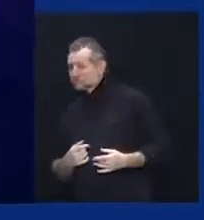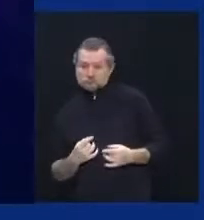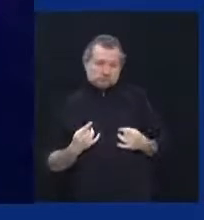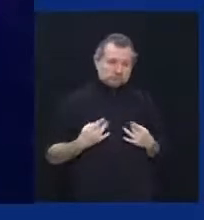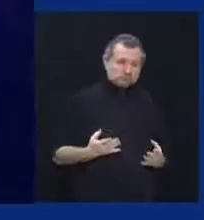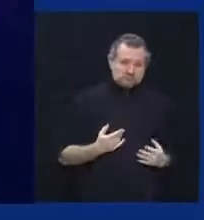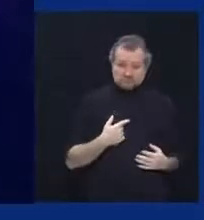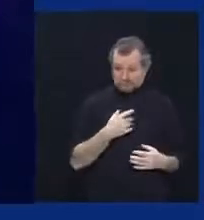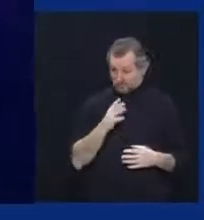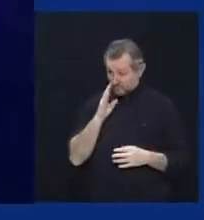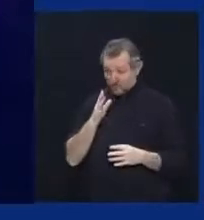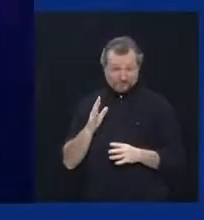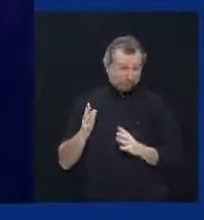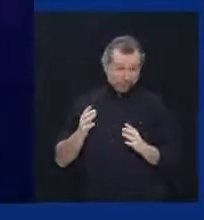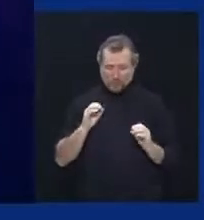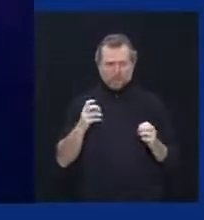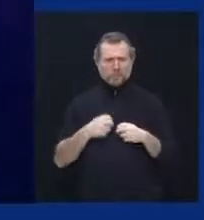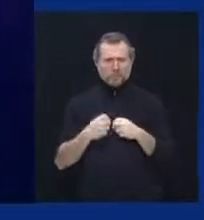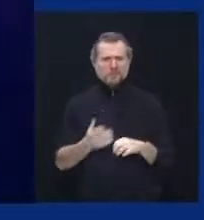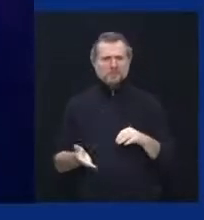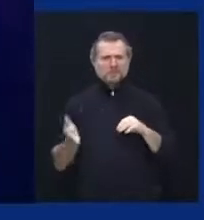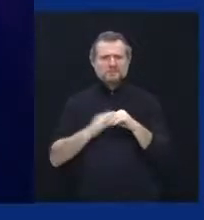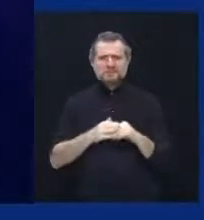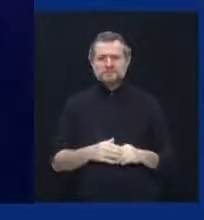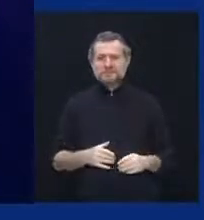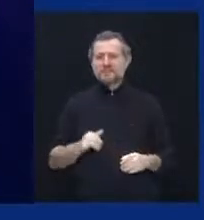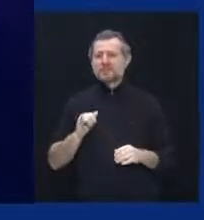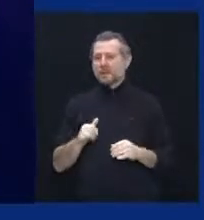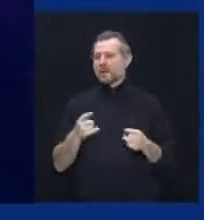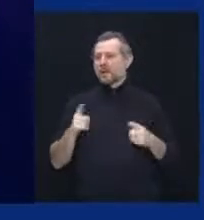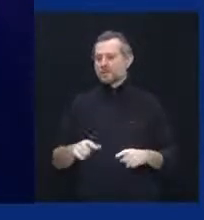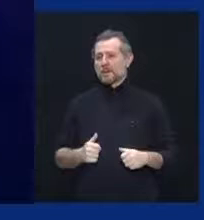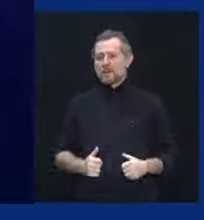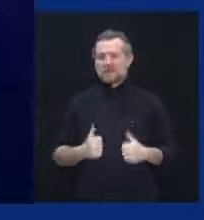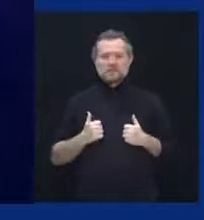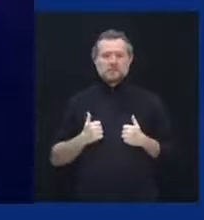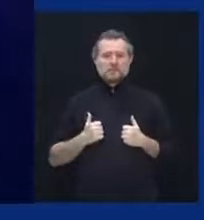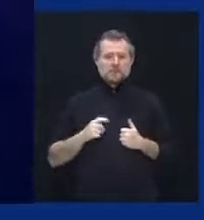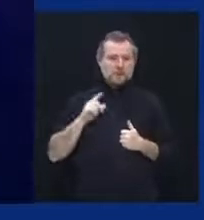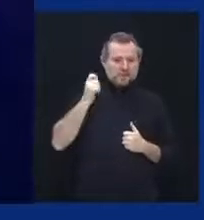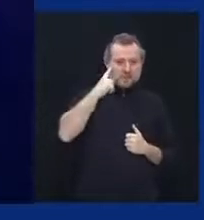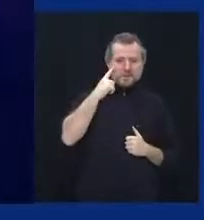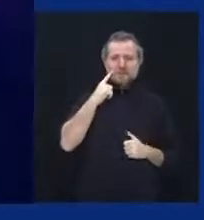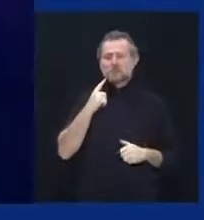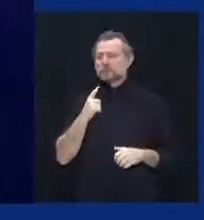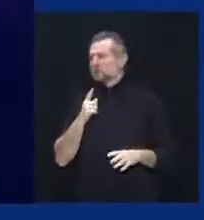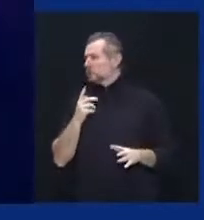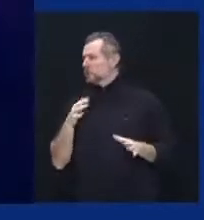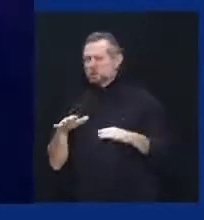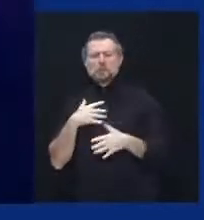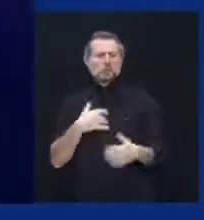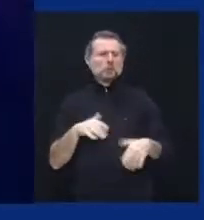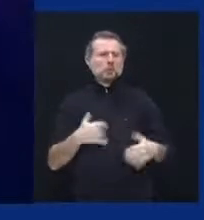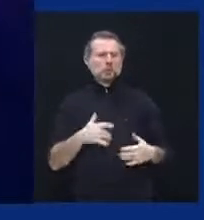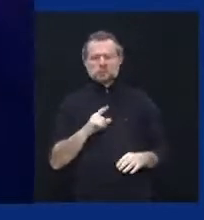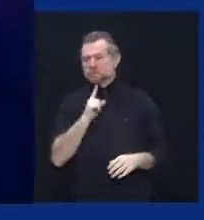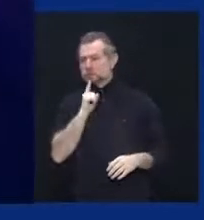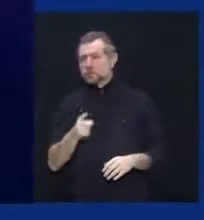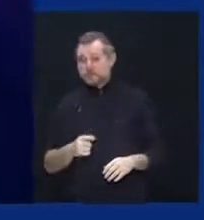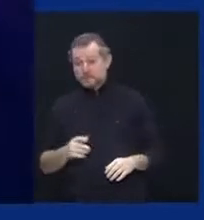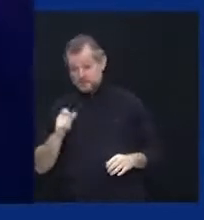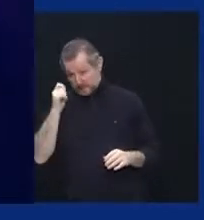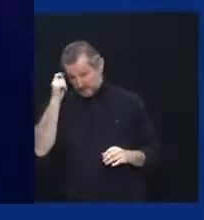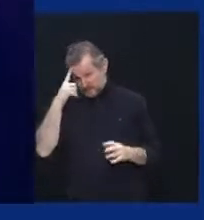worse. It's true in life. It's true in society. It's true in government. Government leaders put people at the table, work it